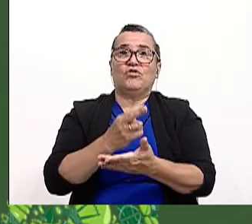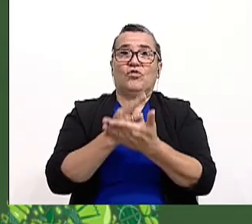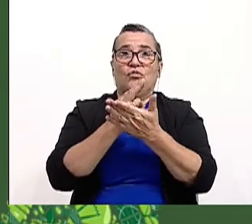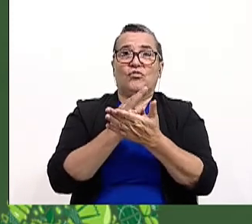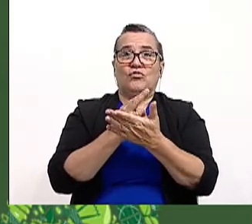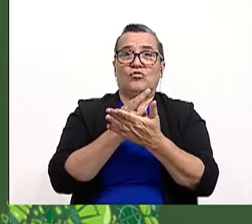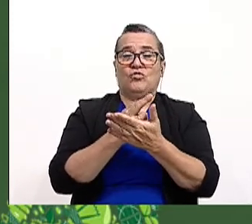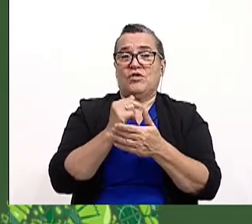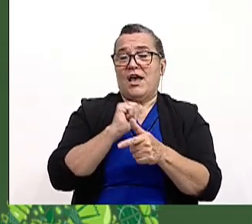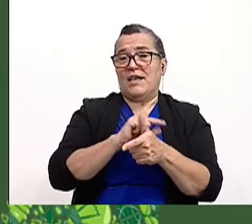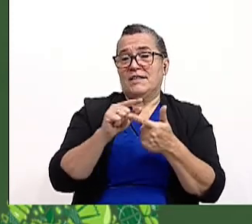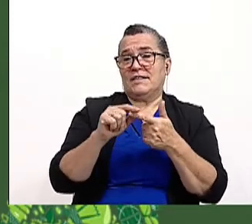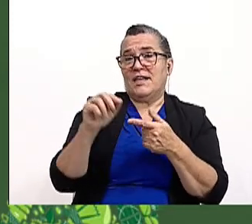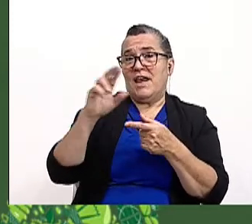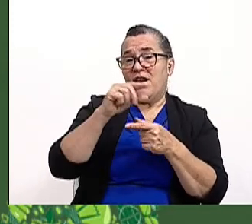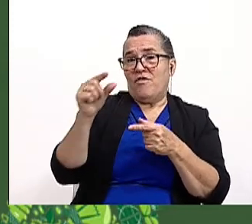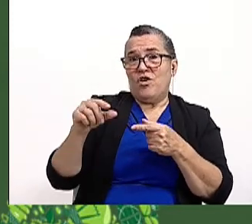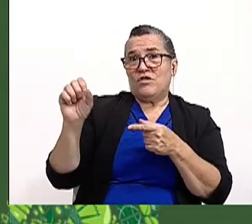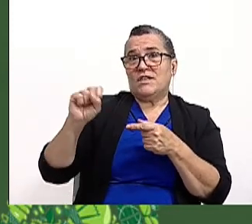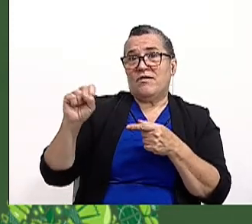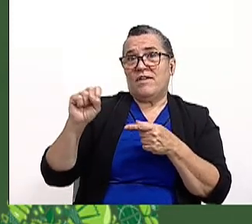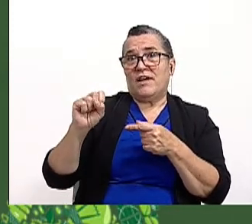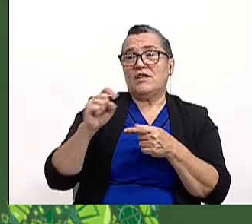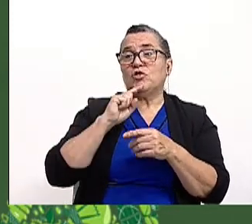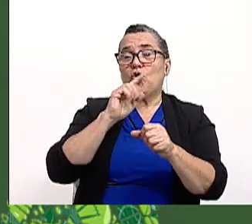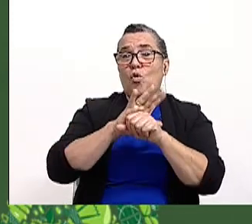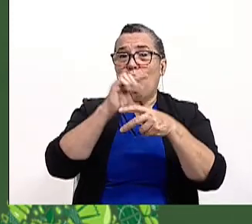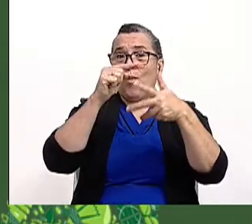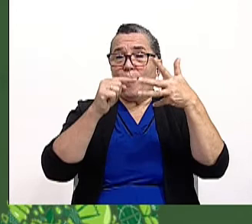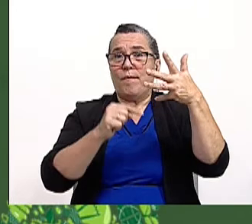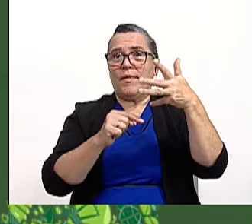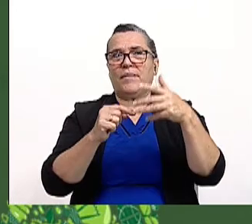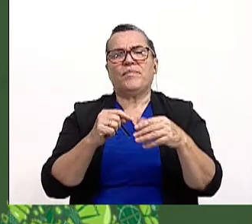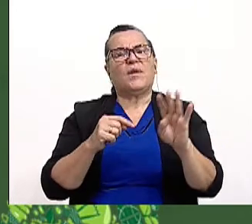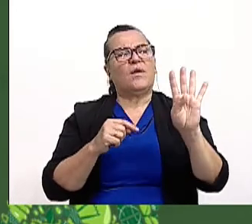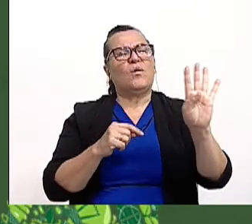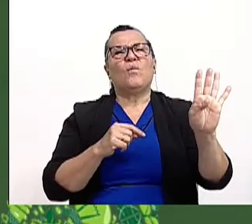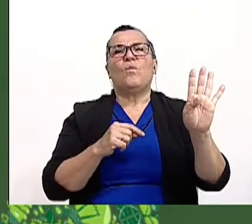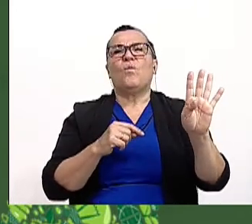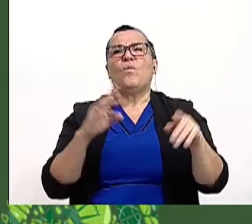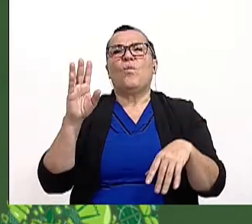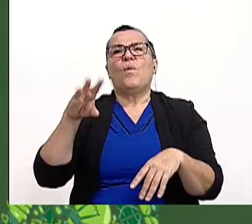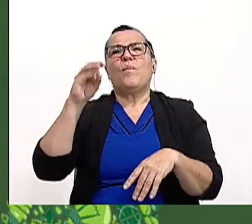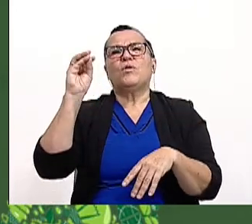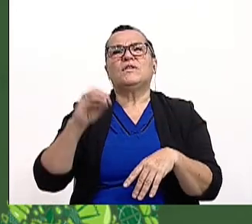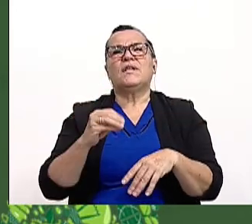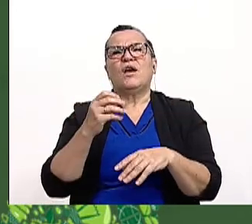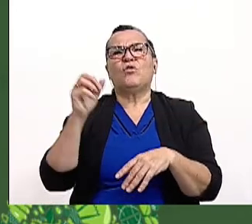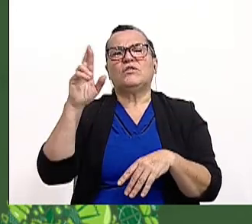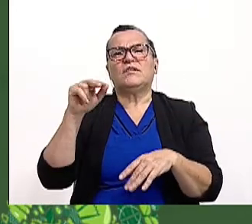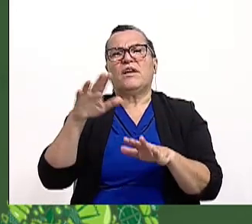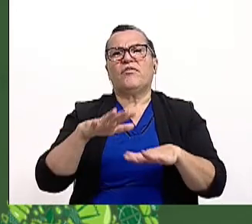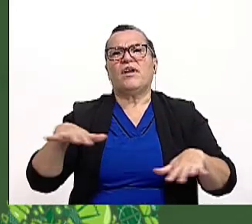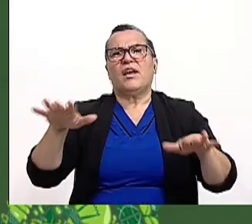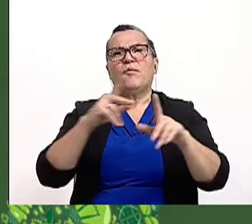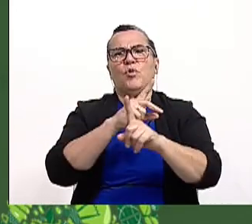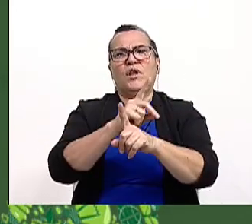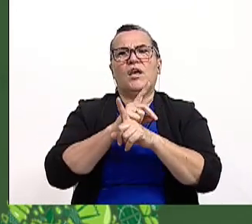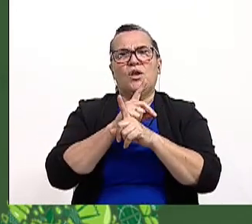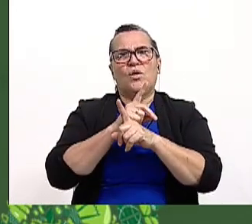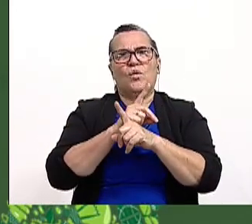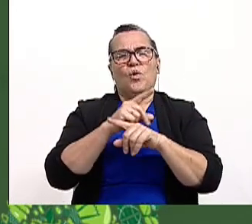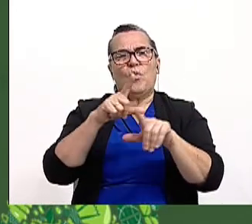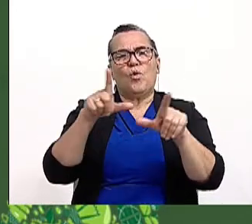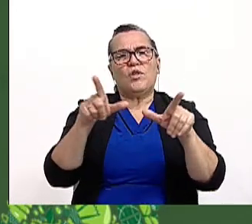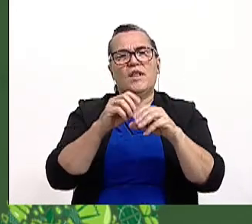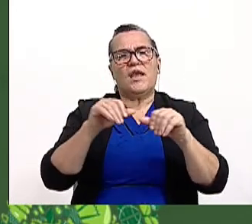River accomplishes with these requirements, okay? How much percent of the country's territory is protected natural